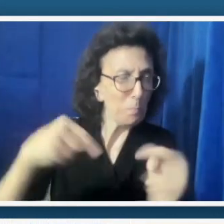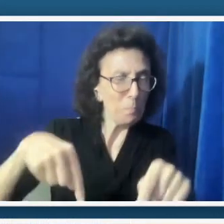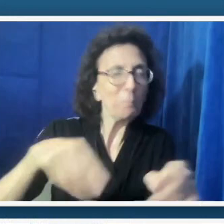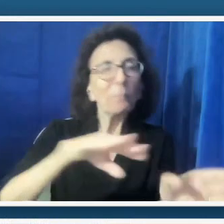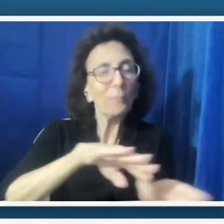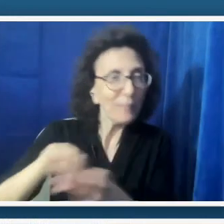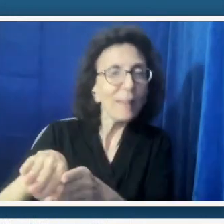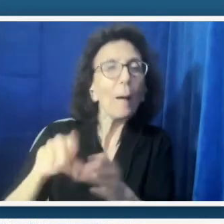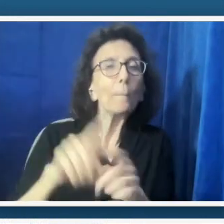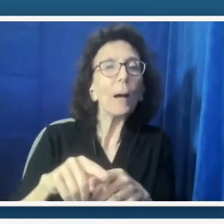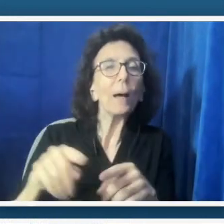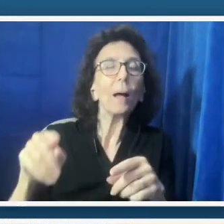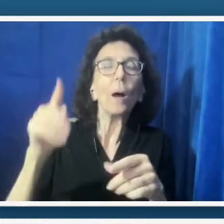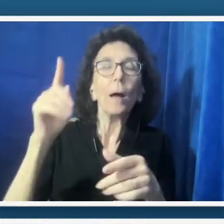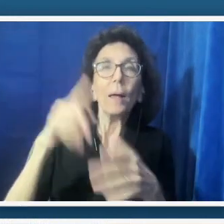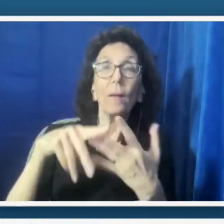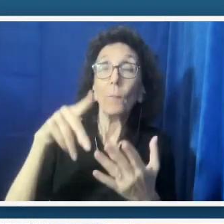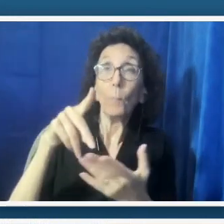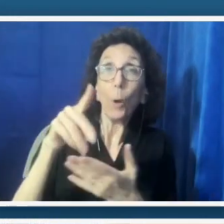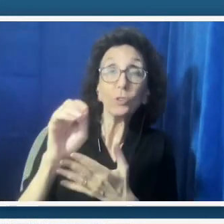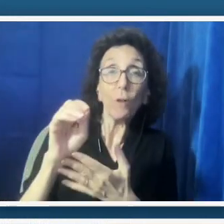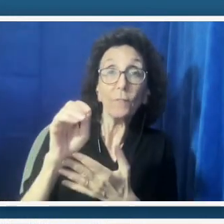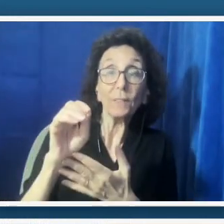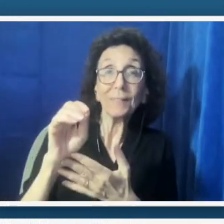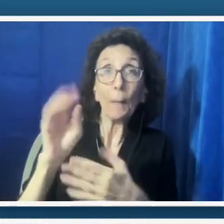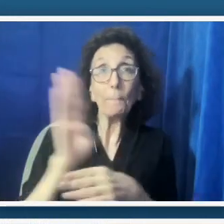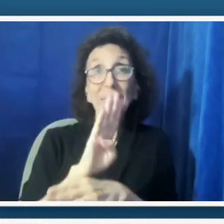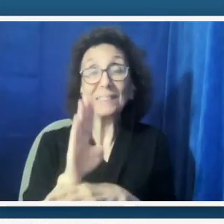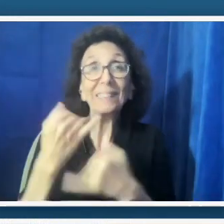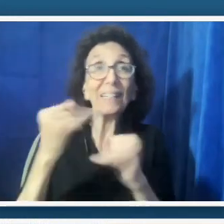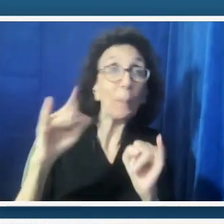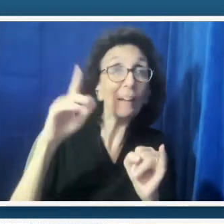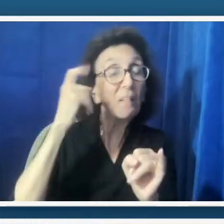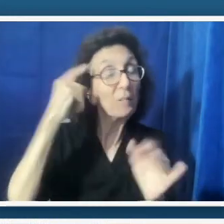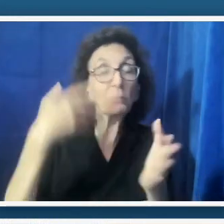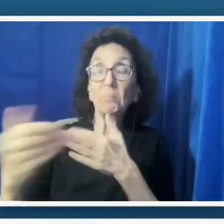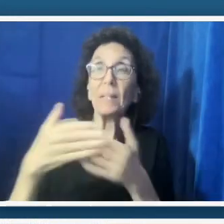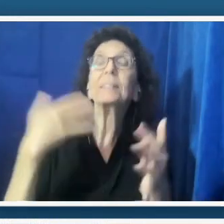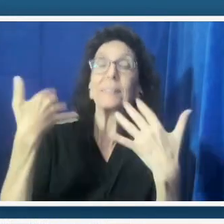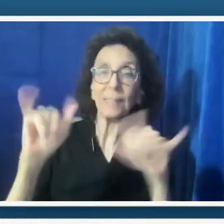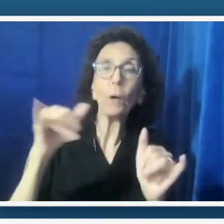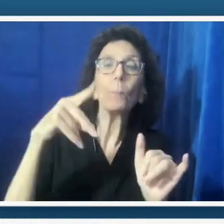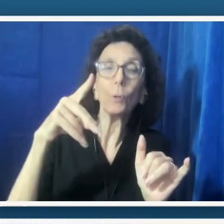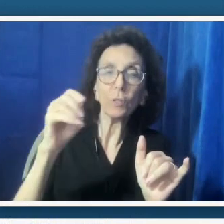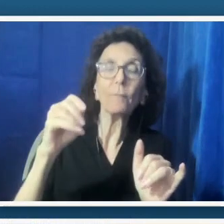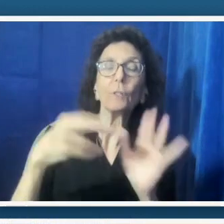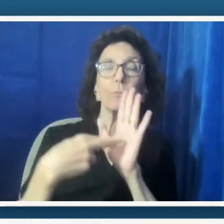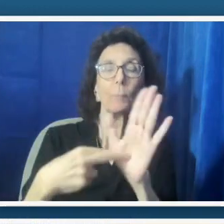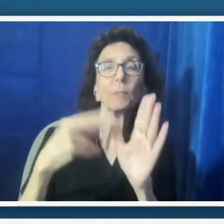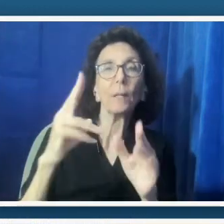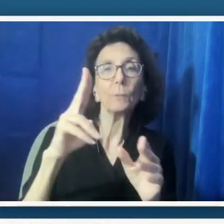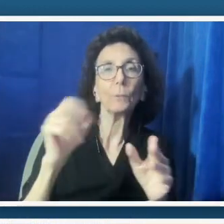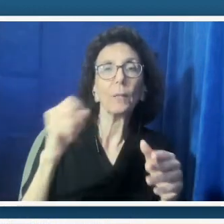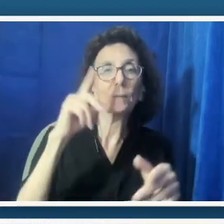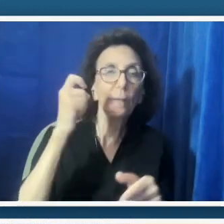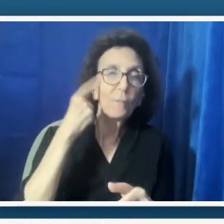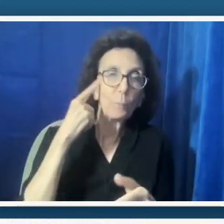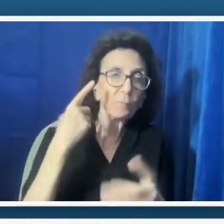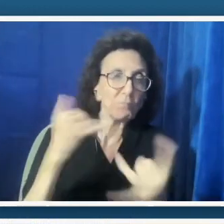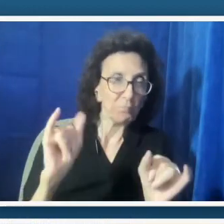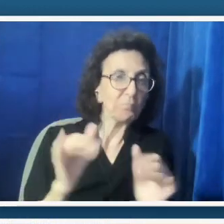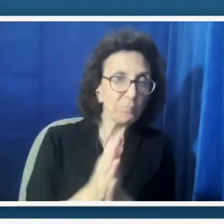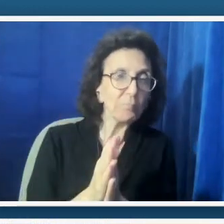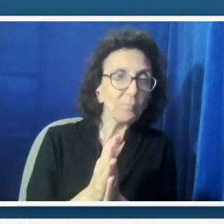of their business status, the United States Postal Service is viewed as a representation of the US government. So,